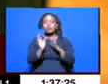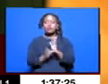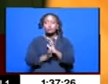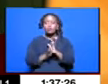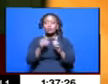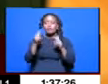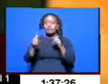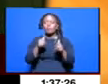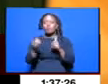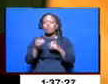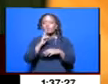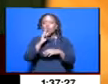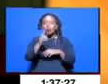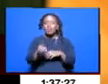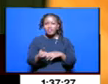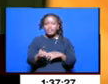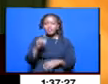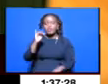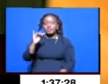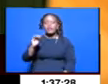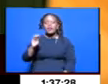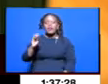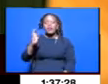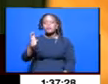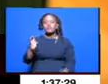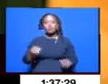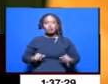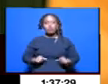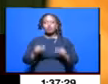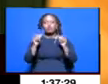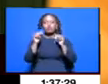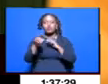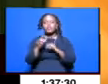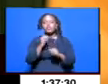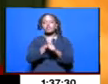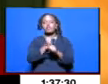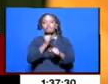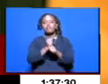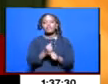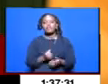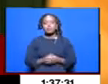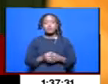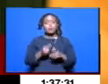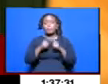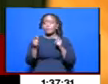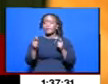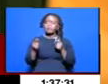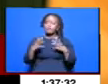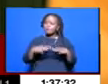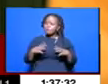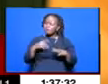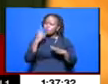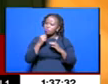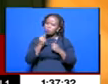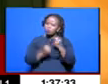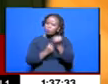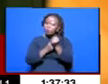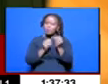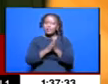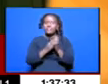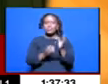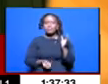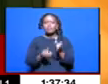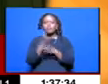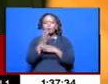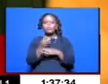the IBC to carry out that function. But what about the promoters of